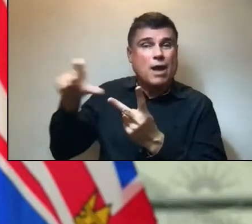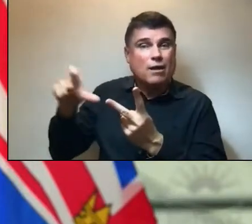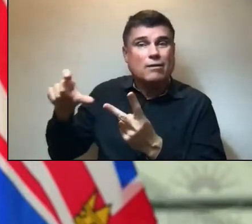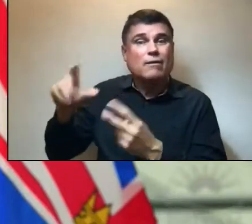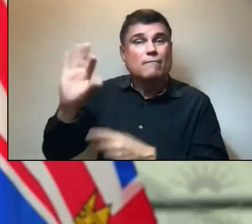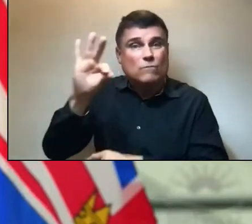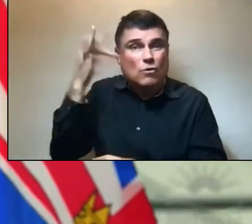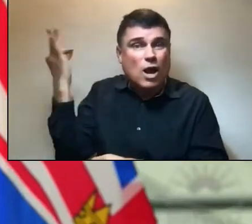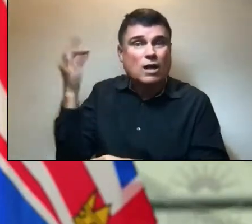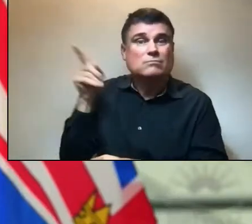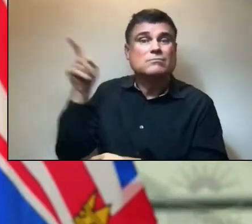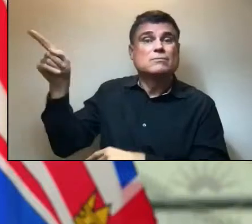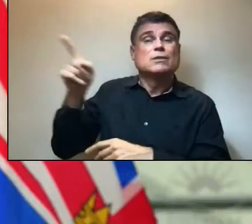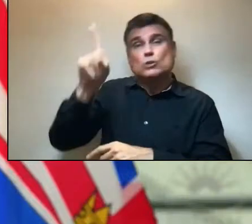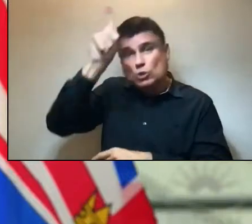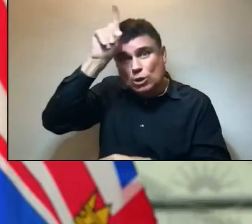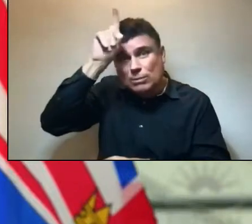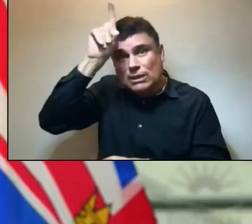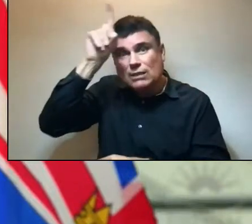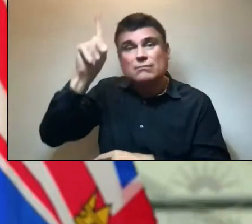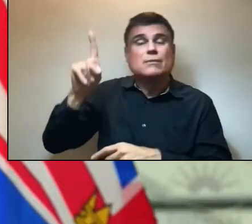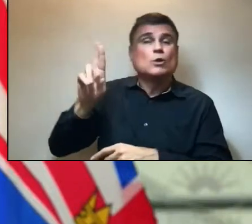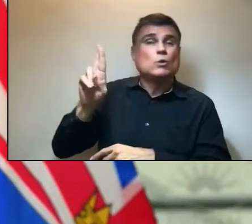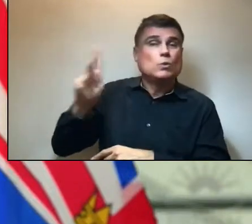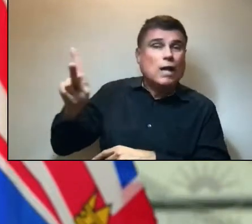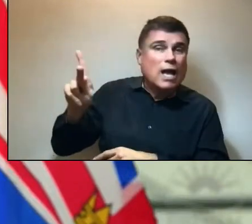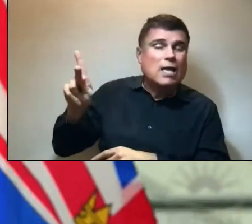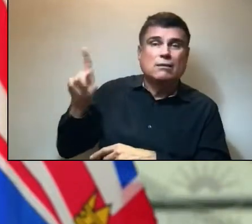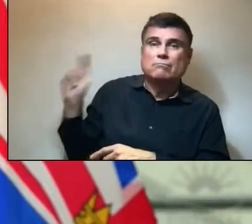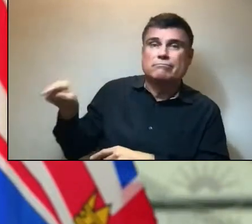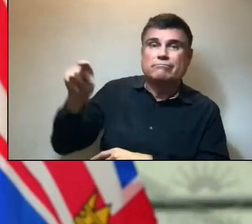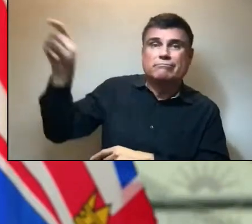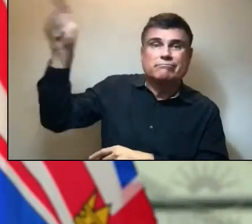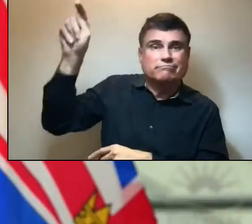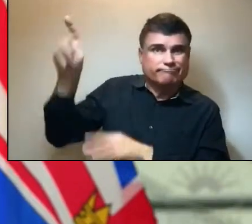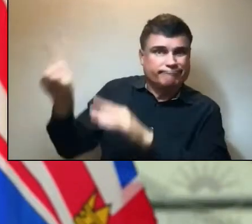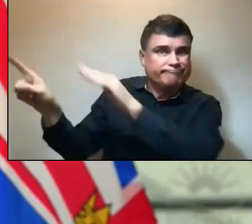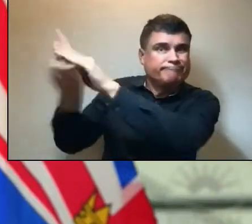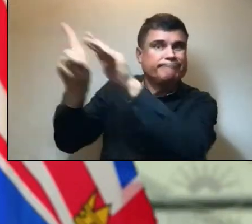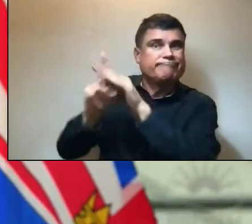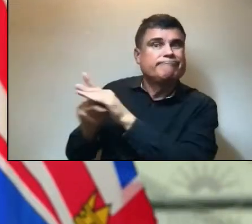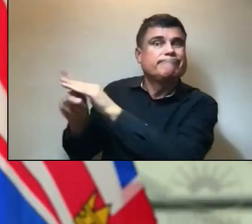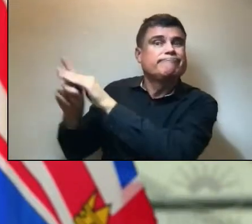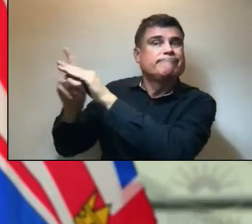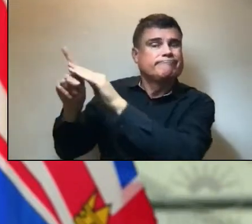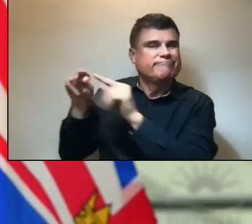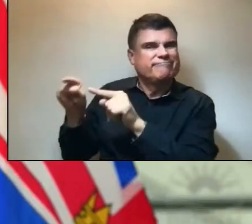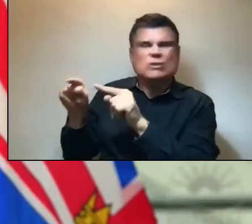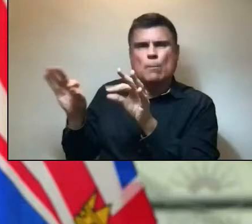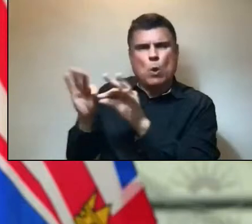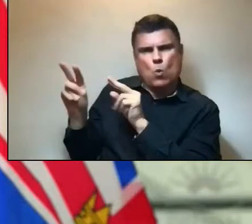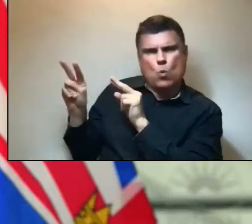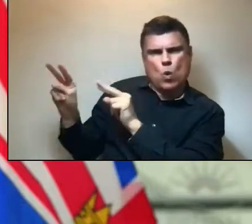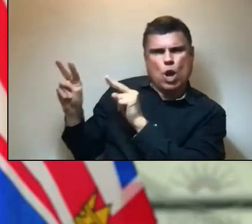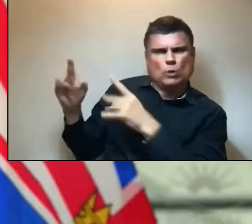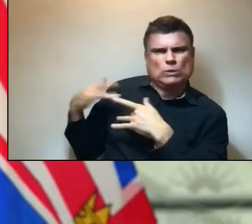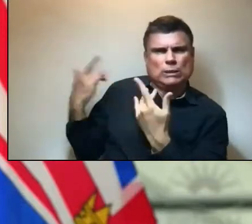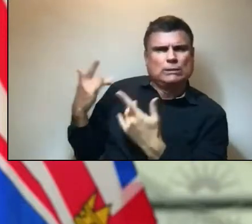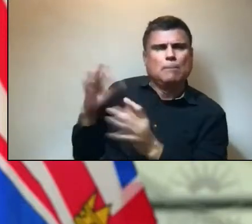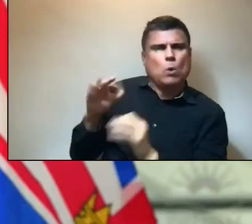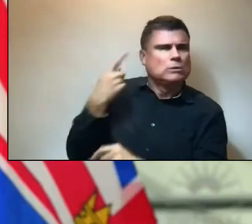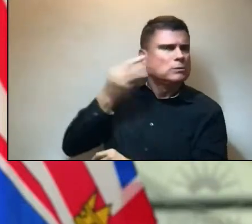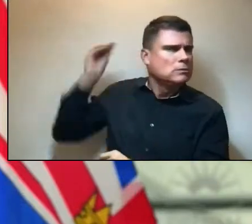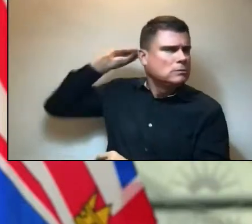in the UK. So people need to be aware of that. The protections that we